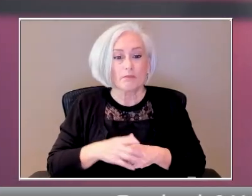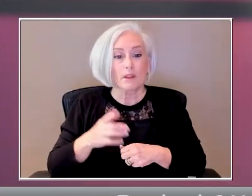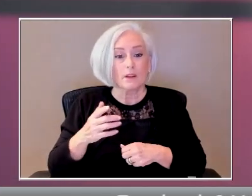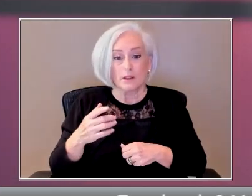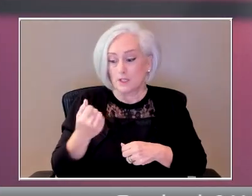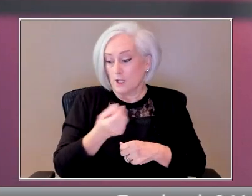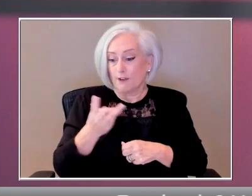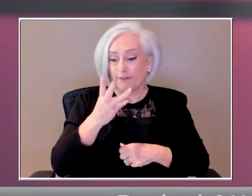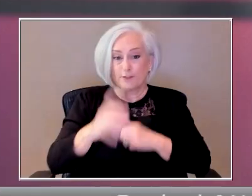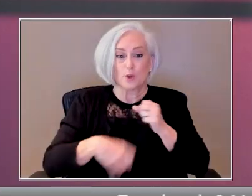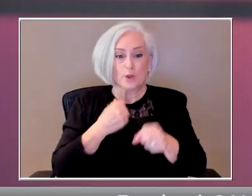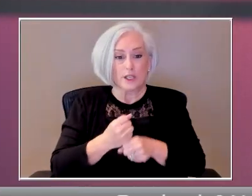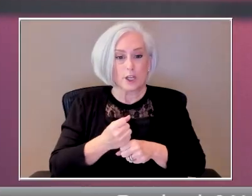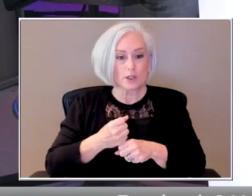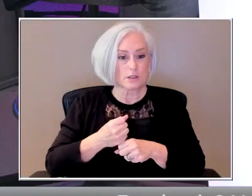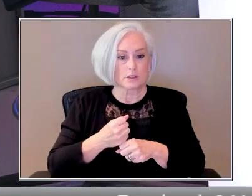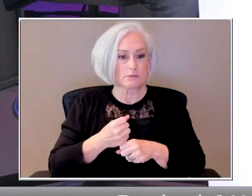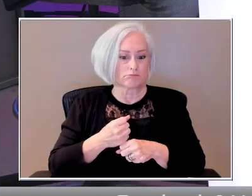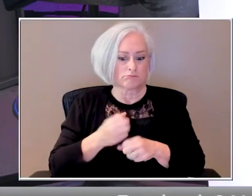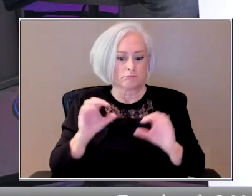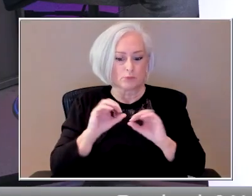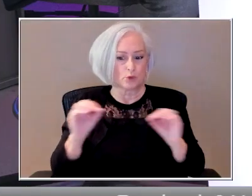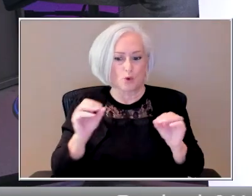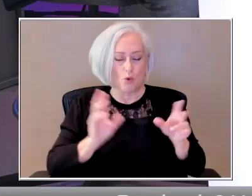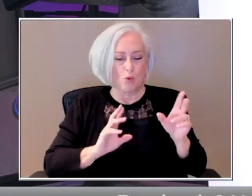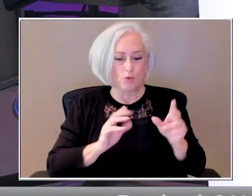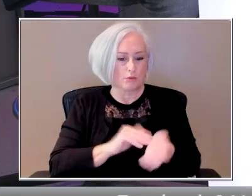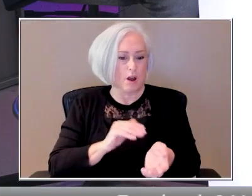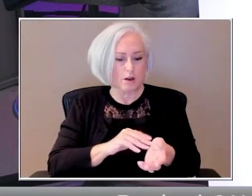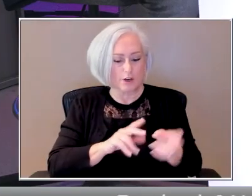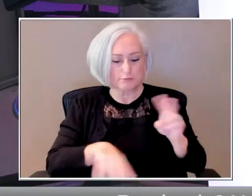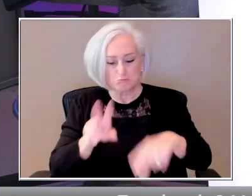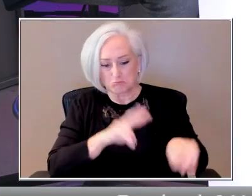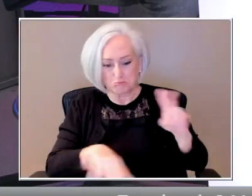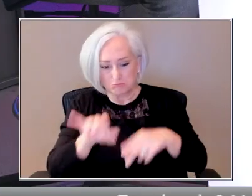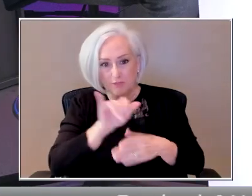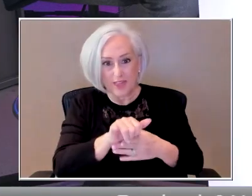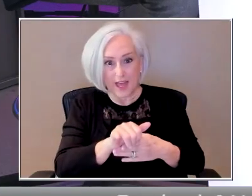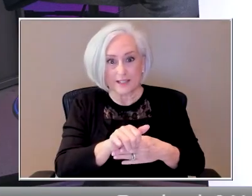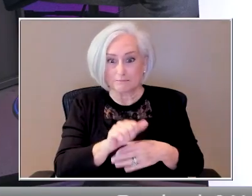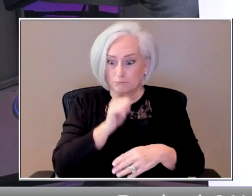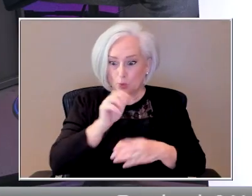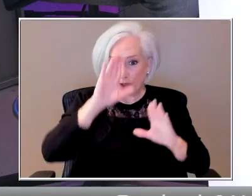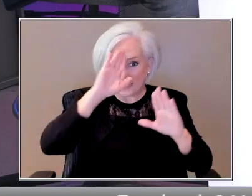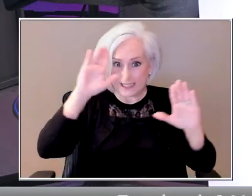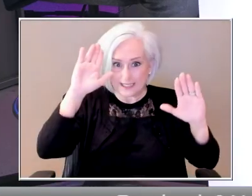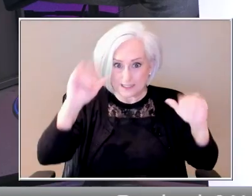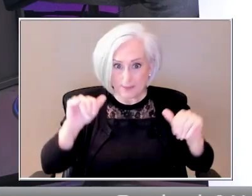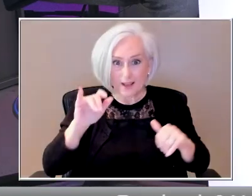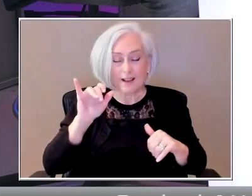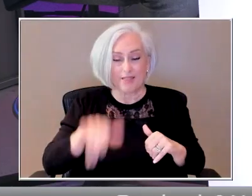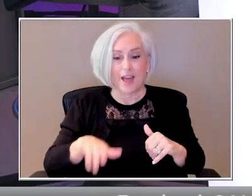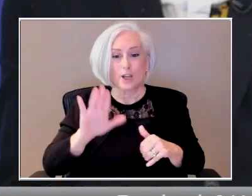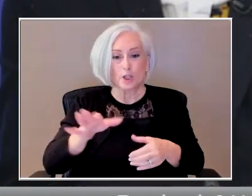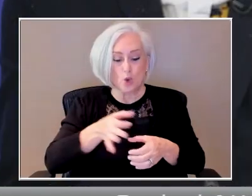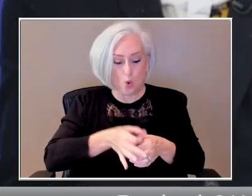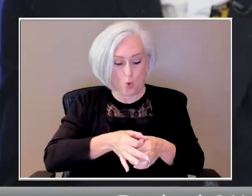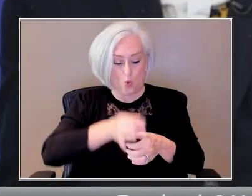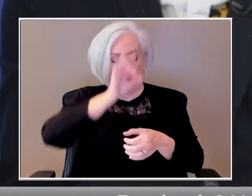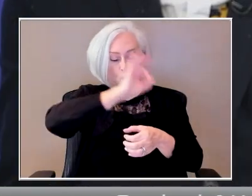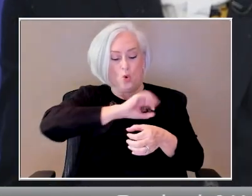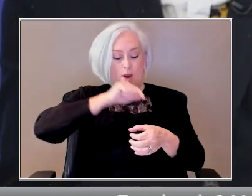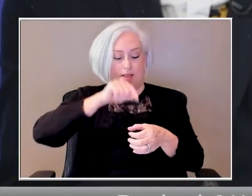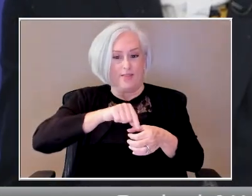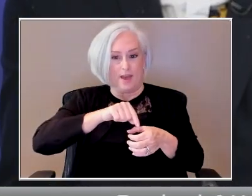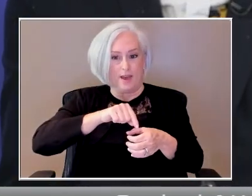aorta had been stable. Mm-hmm. No one expected to find that your root had grown almost 2 centimeters Goodness. in 2 years.